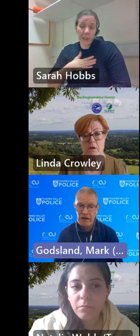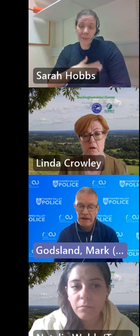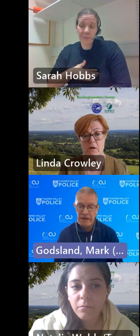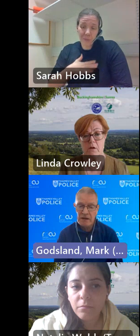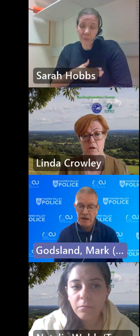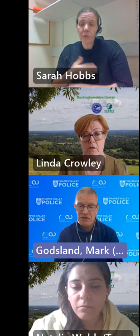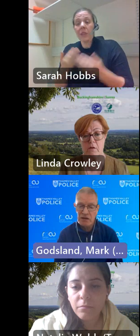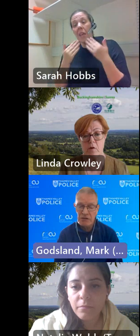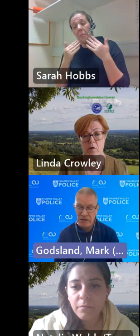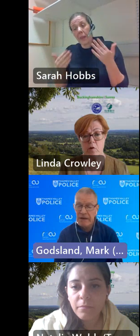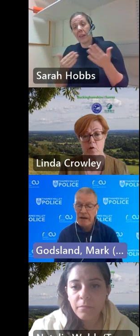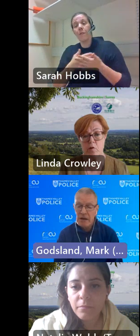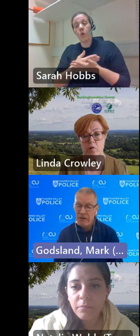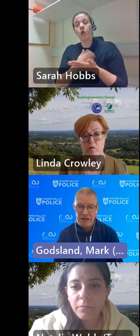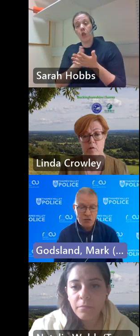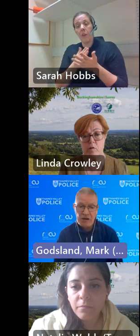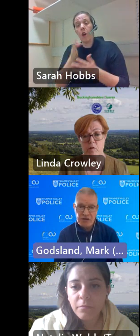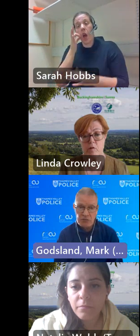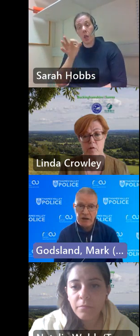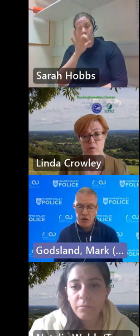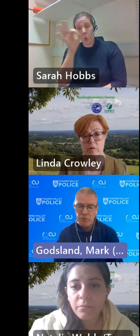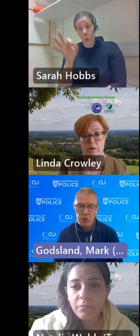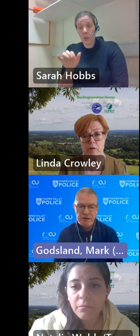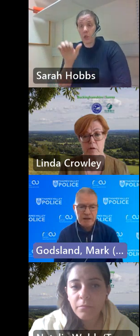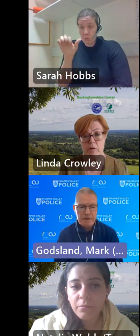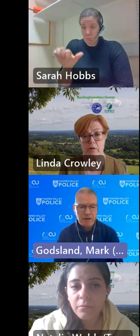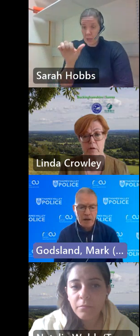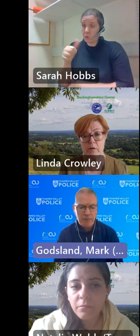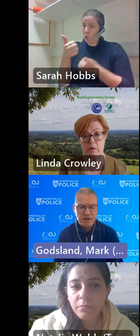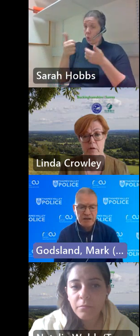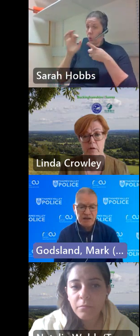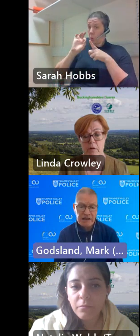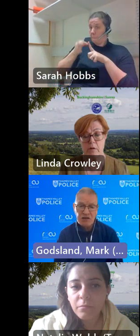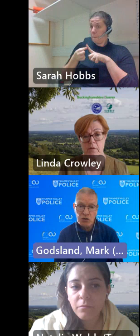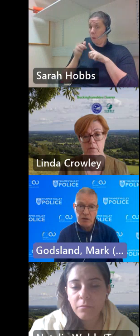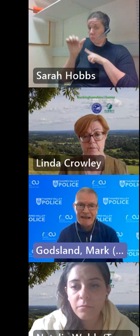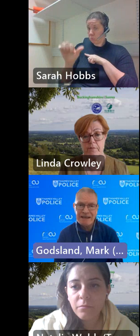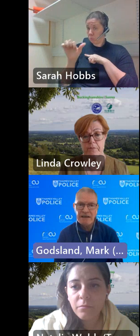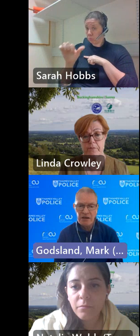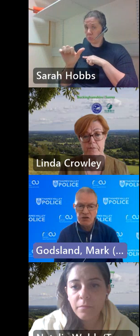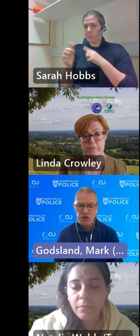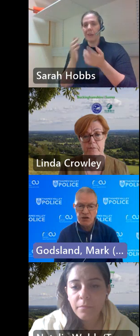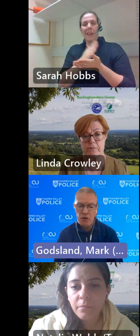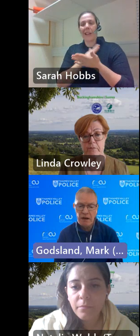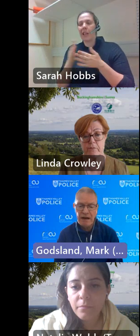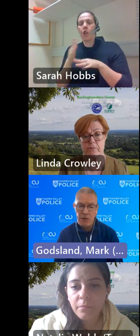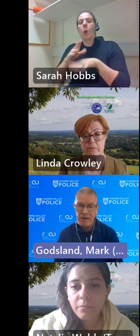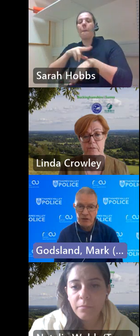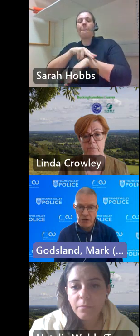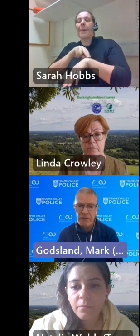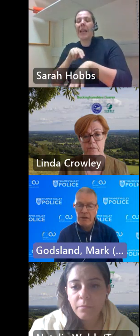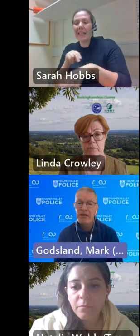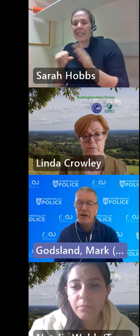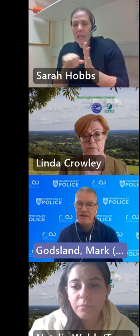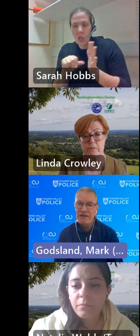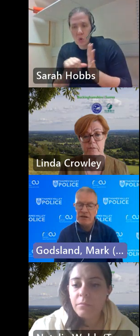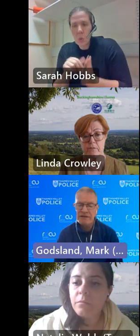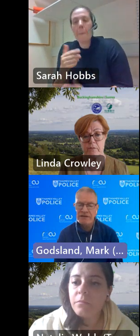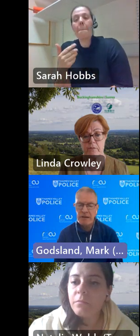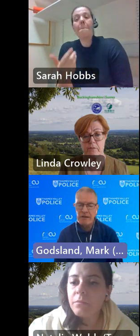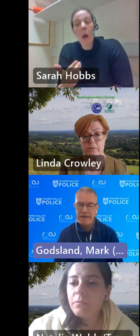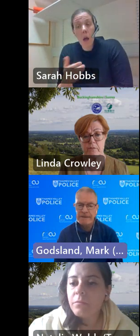Thank you for sharing that and asking a question. Yes, you raised a really good point. It's clear it's not a policing issue. However,